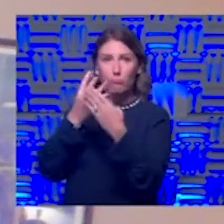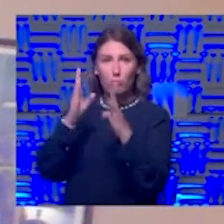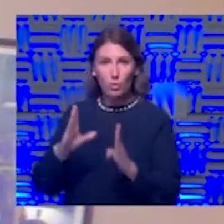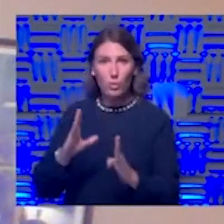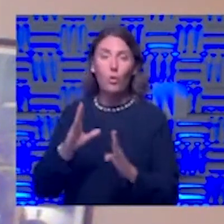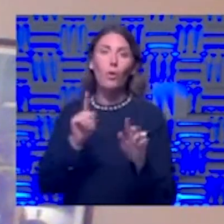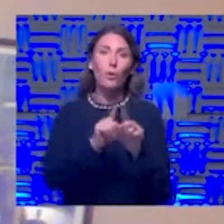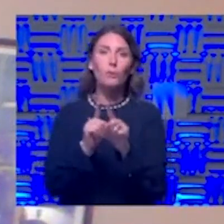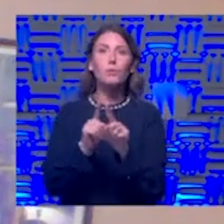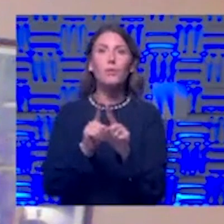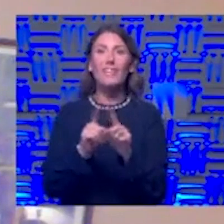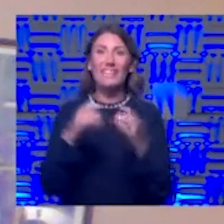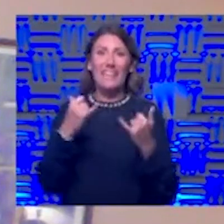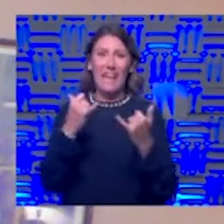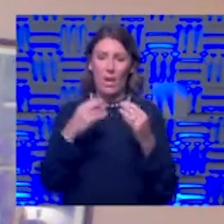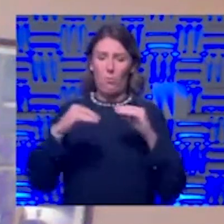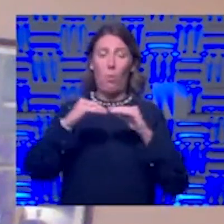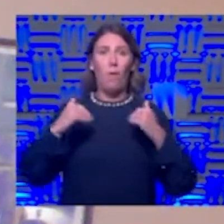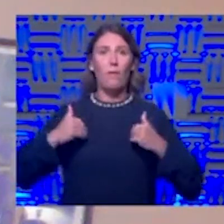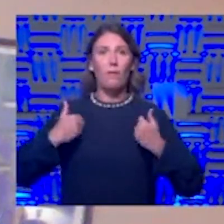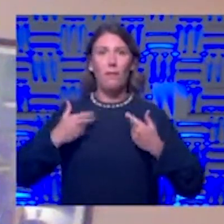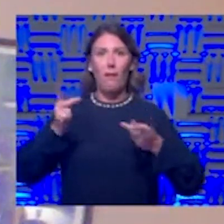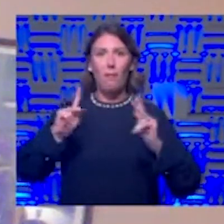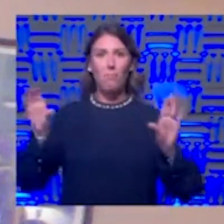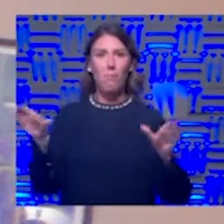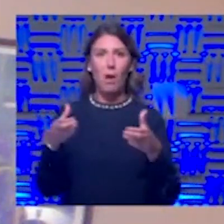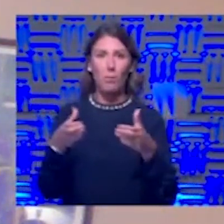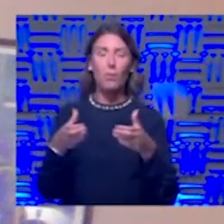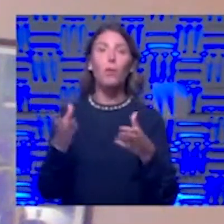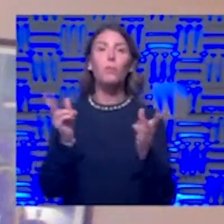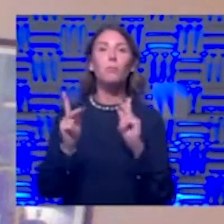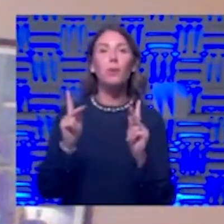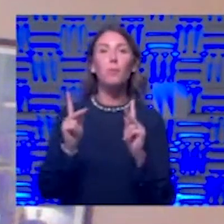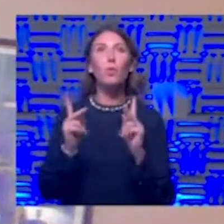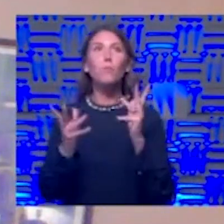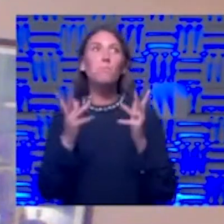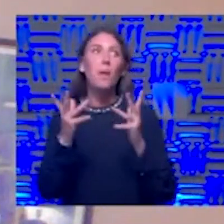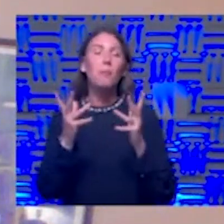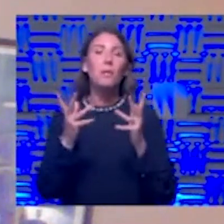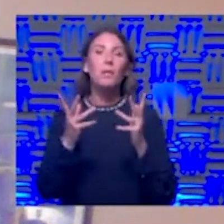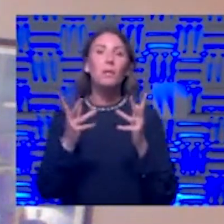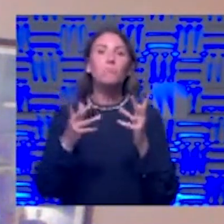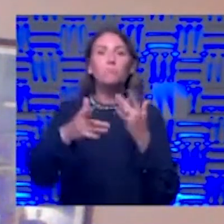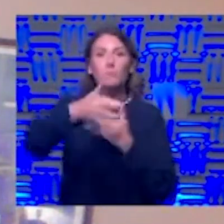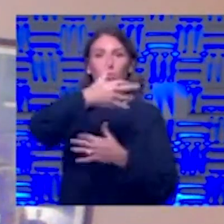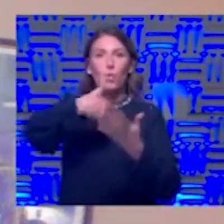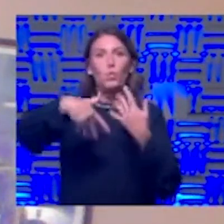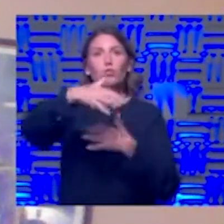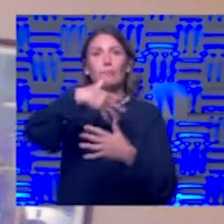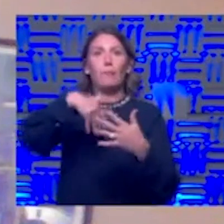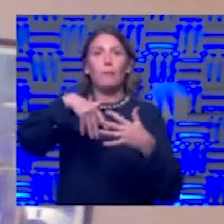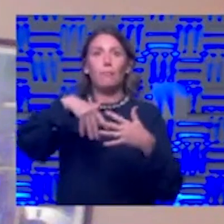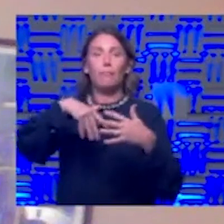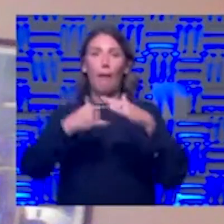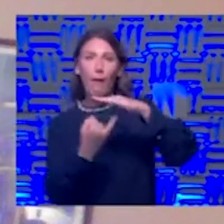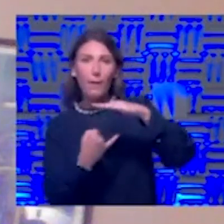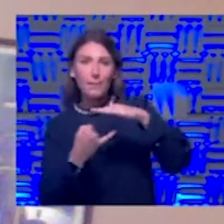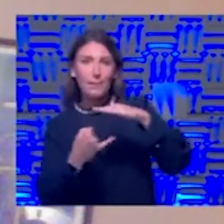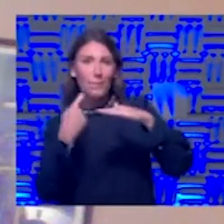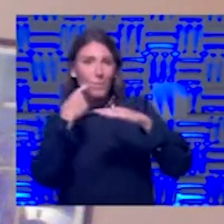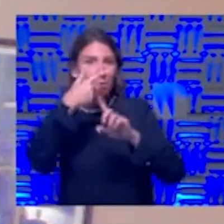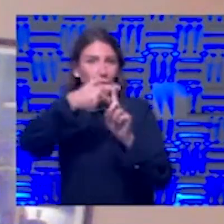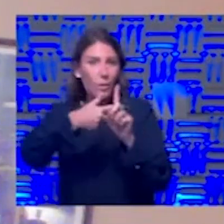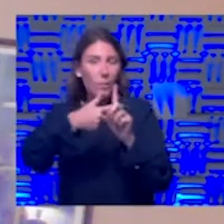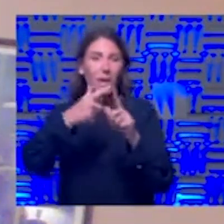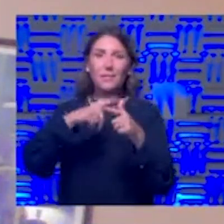much younger population. People who may have socially isolated during the last 3 months are now out there. And